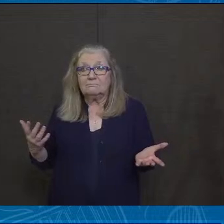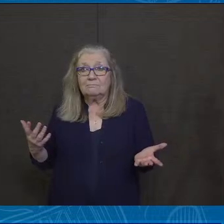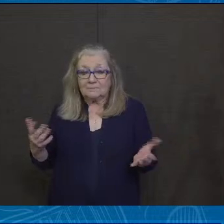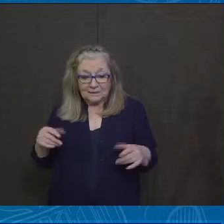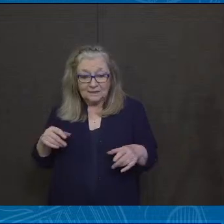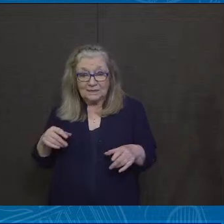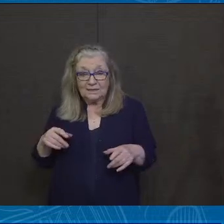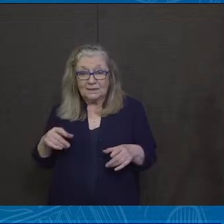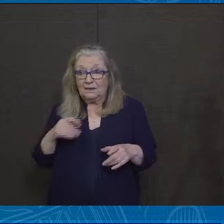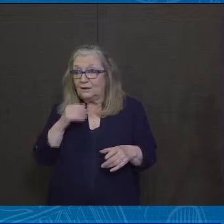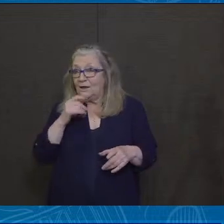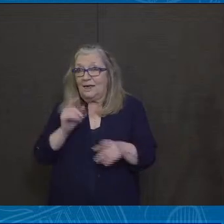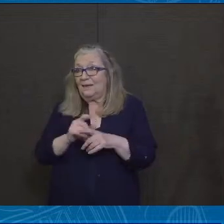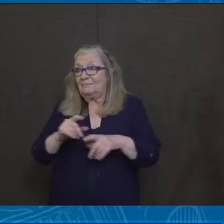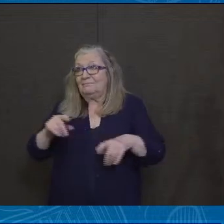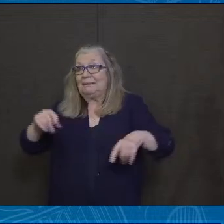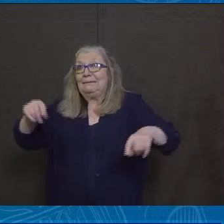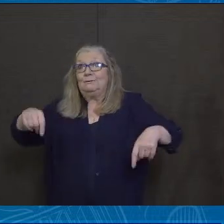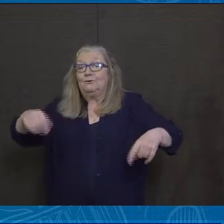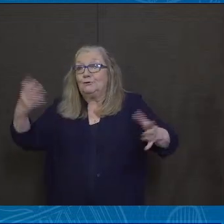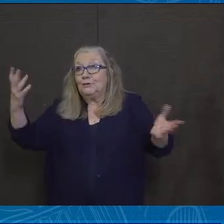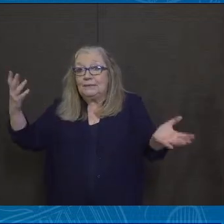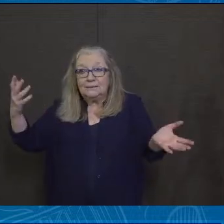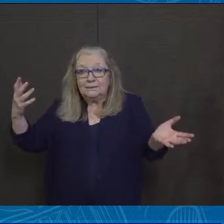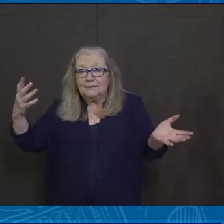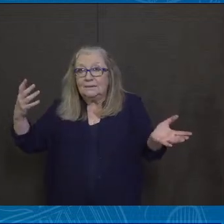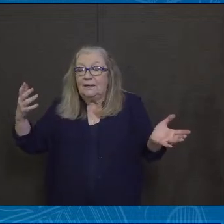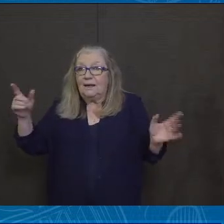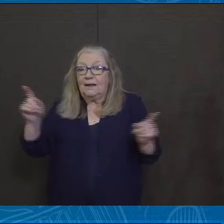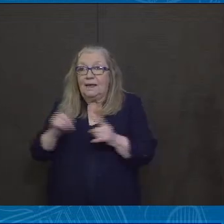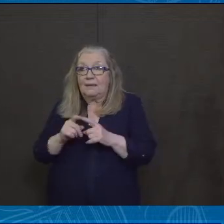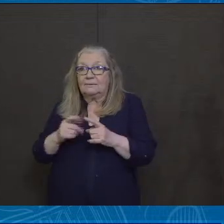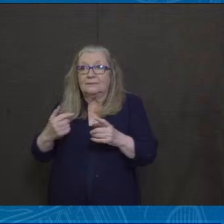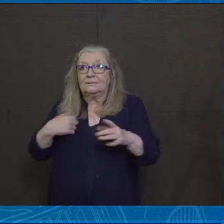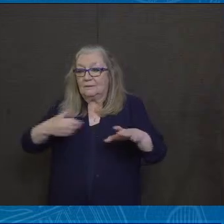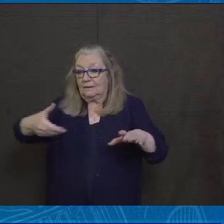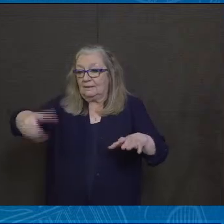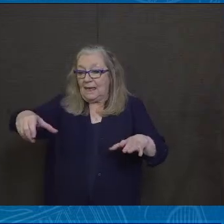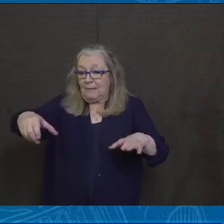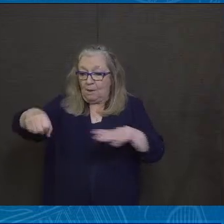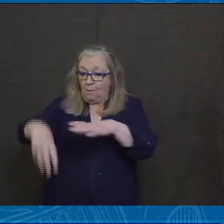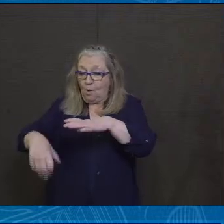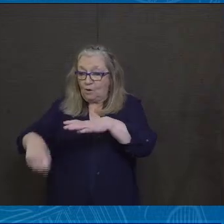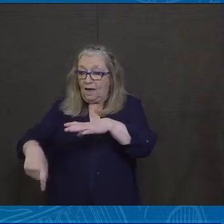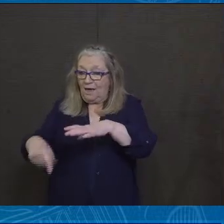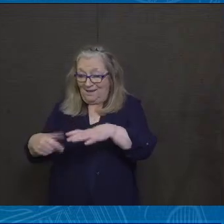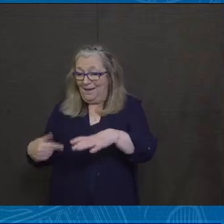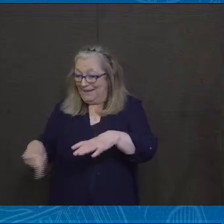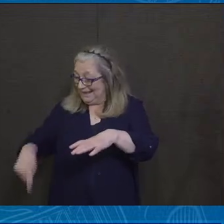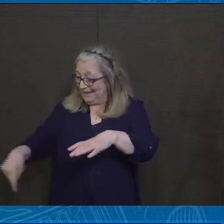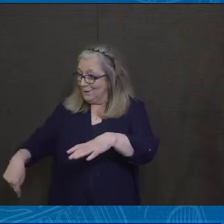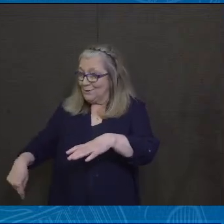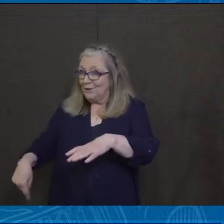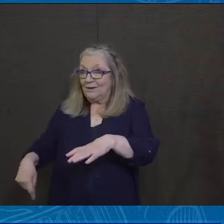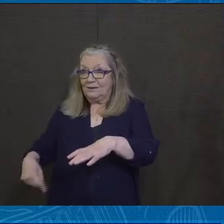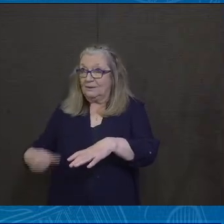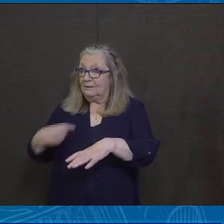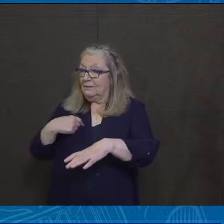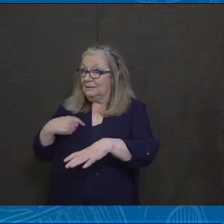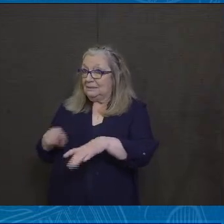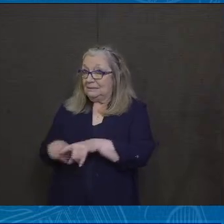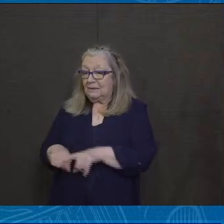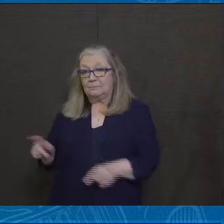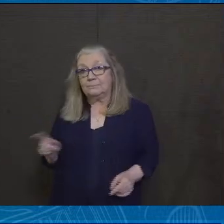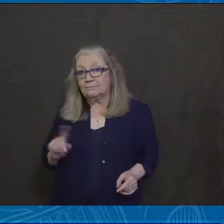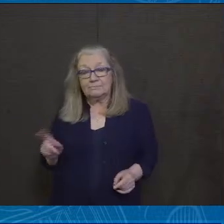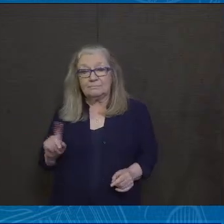here, pressing, a light switch, turning a tap, running water. It's not the same. And I'm looking